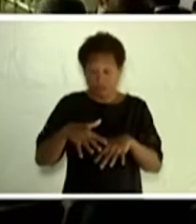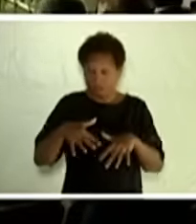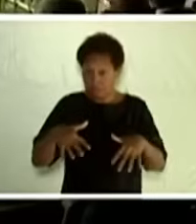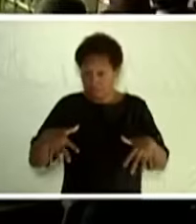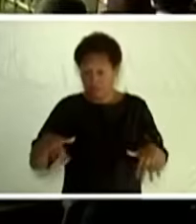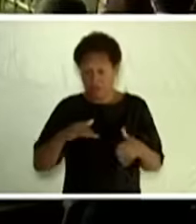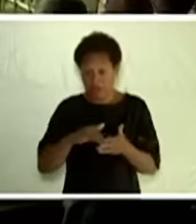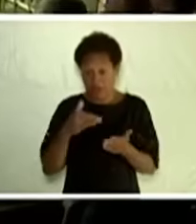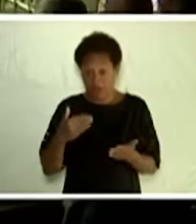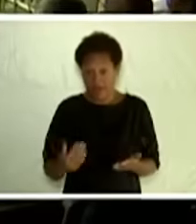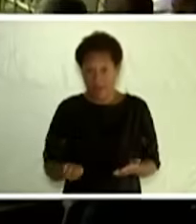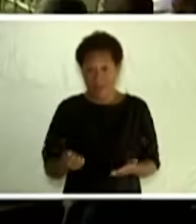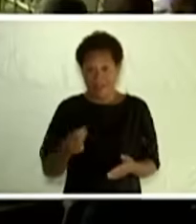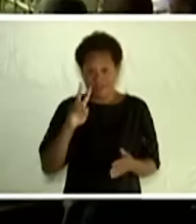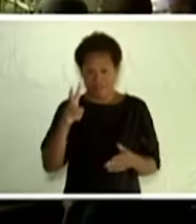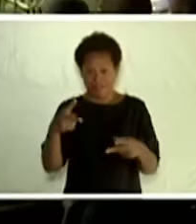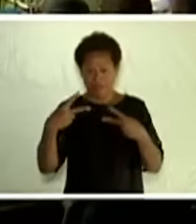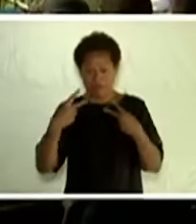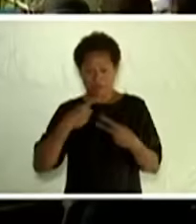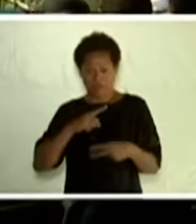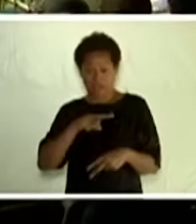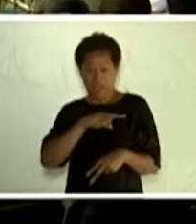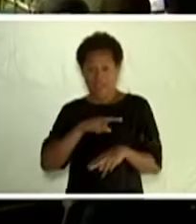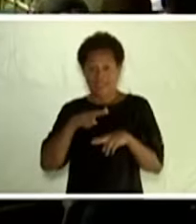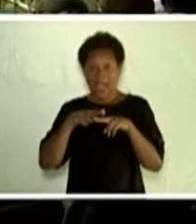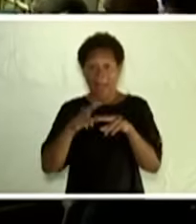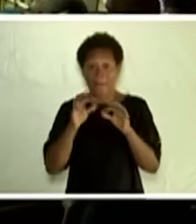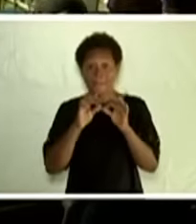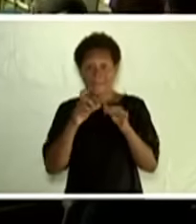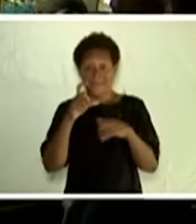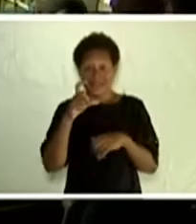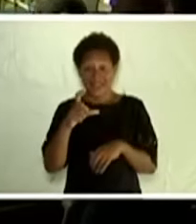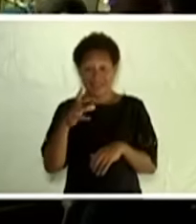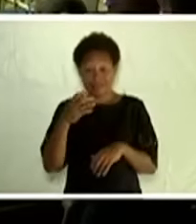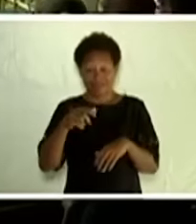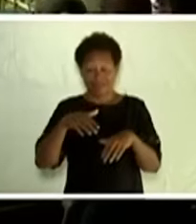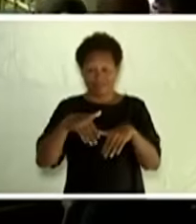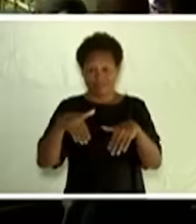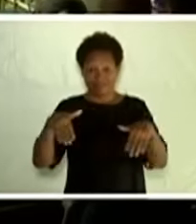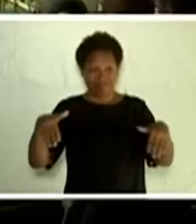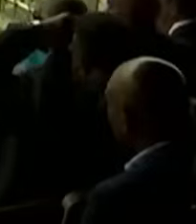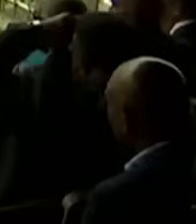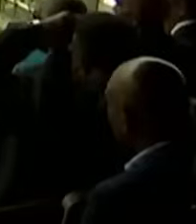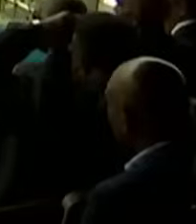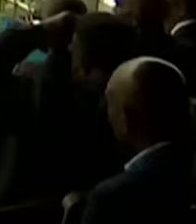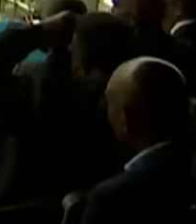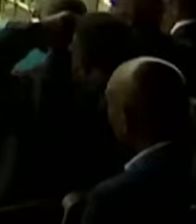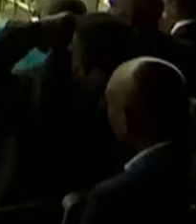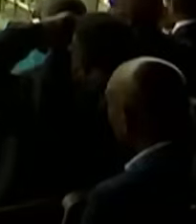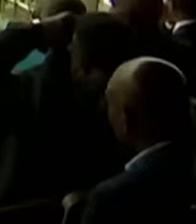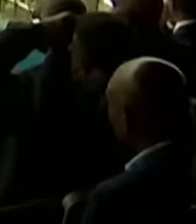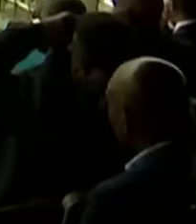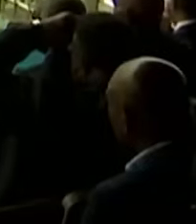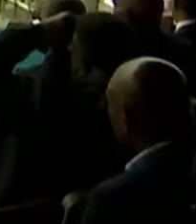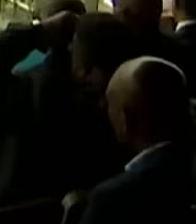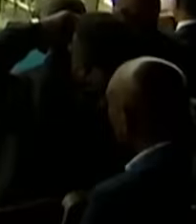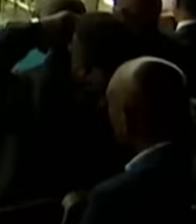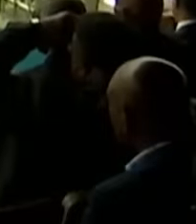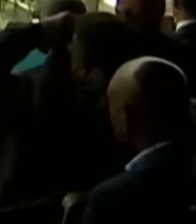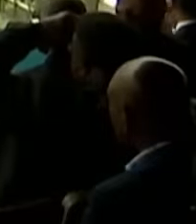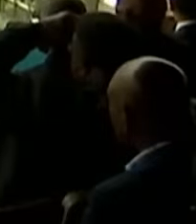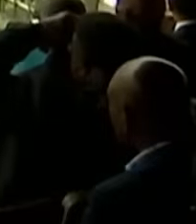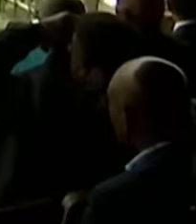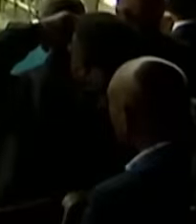na FBC TV na nora sa may boli nito era na leni matebali wai matebali